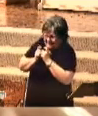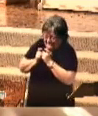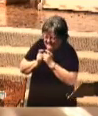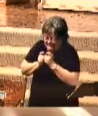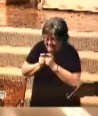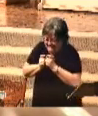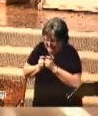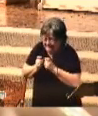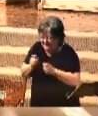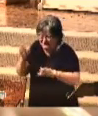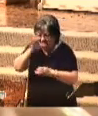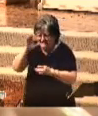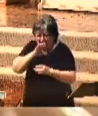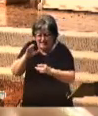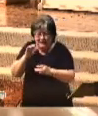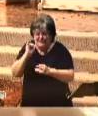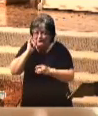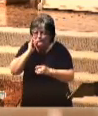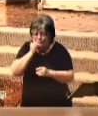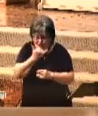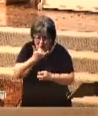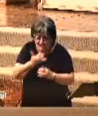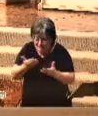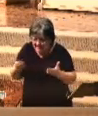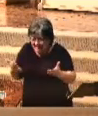They're seeking the wrong thing, folks.